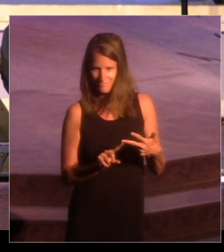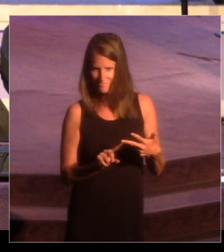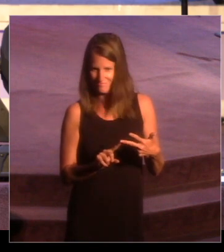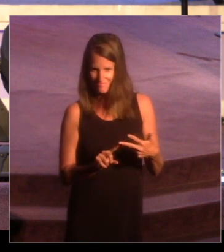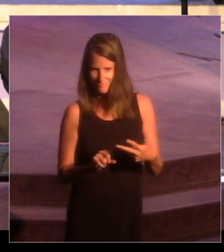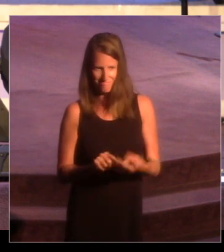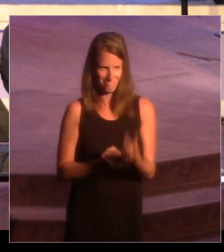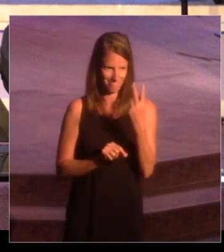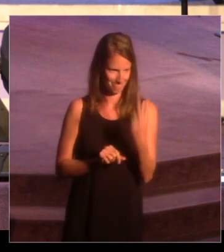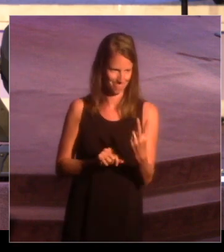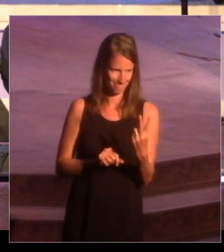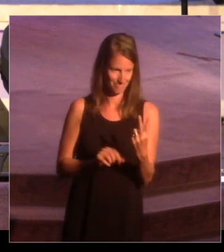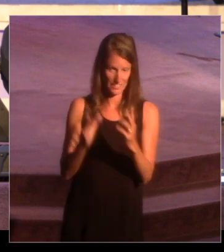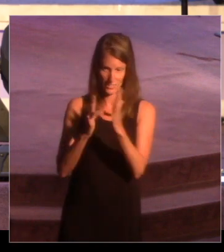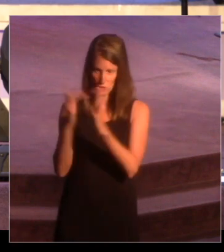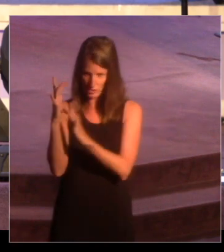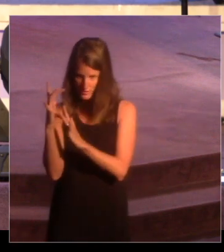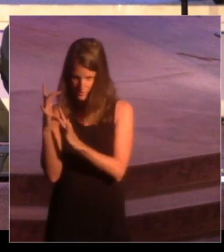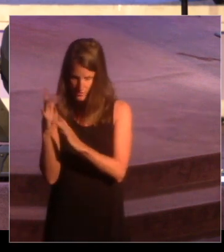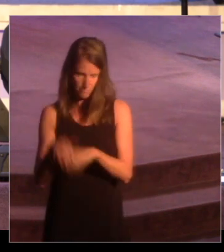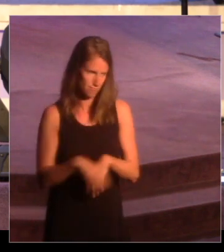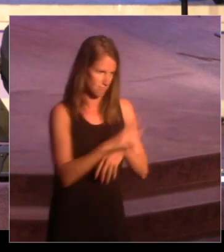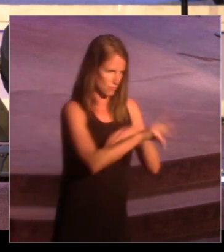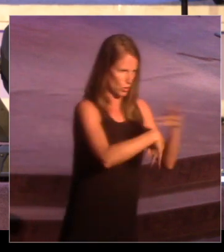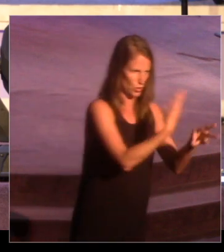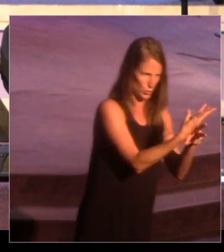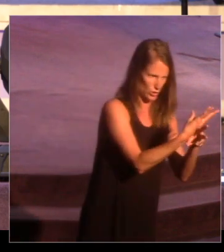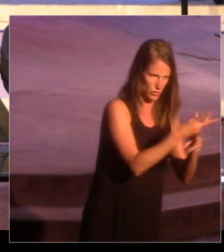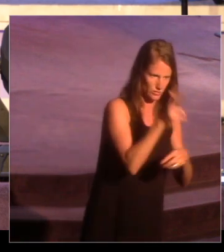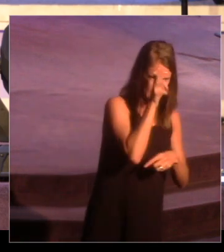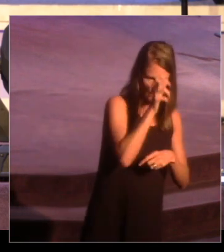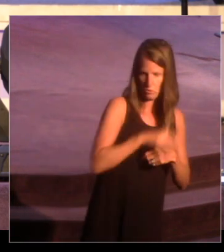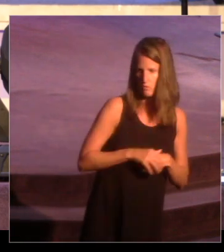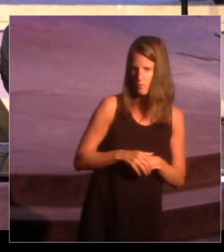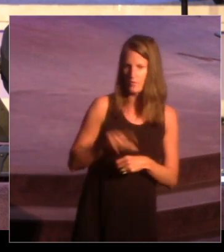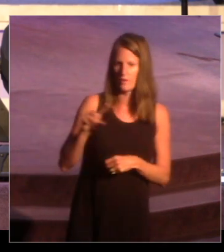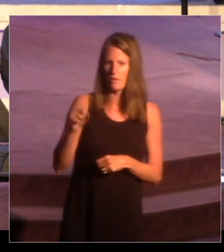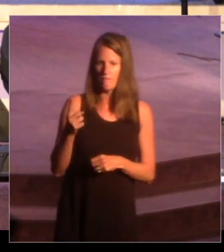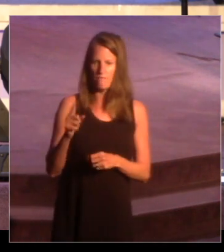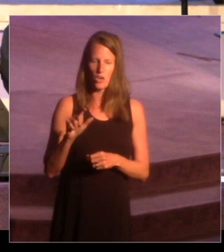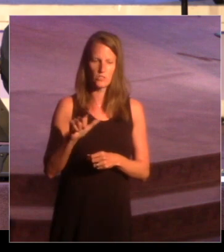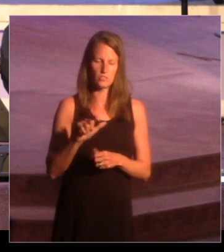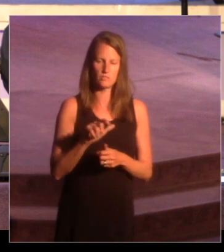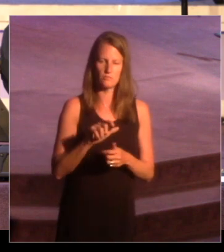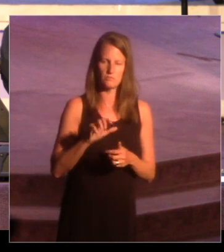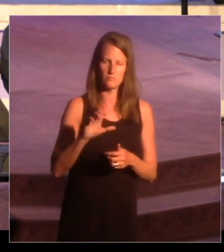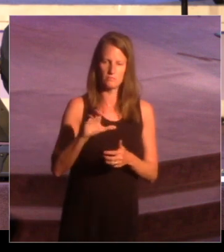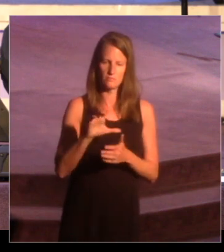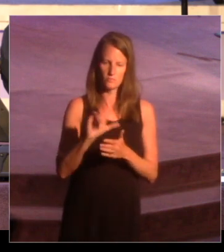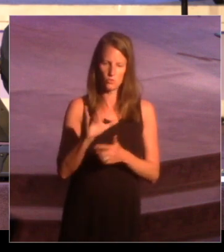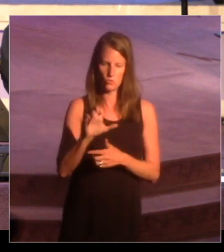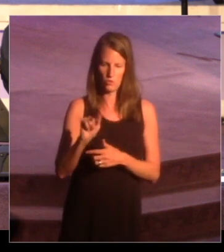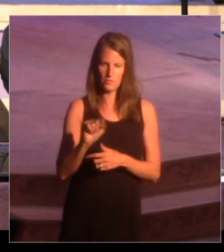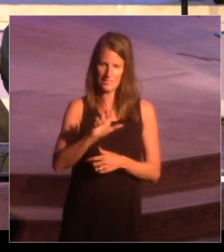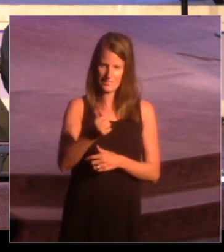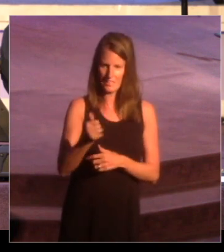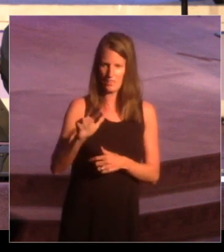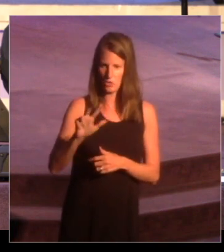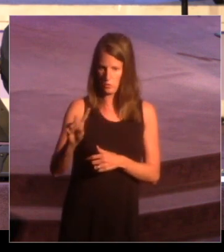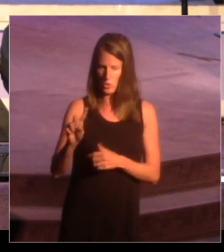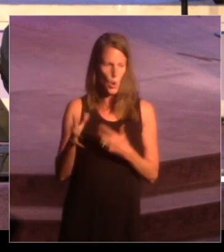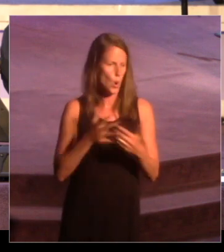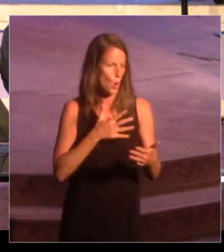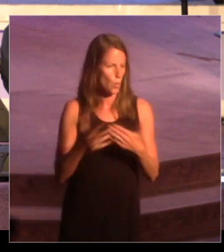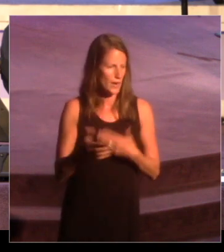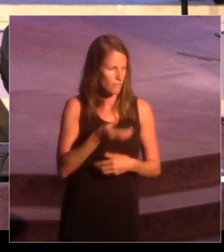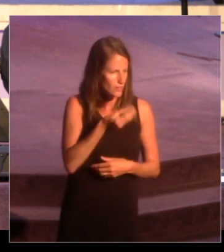Christ or it's evil. It's what Paul says in 1 Corinthians 10:31. It says, whether you eat or drink or whatever you do, do it